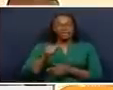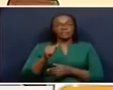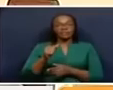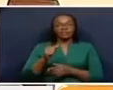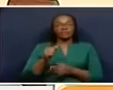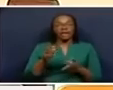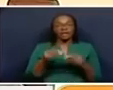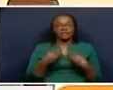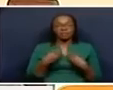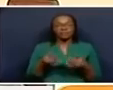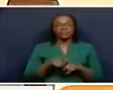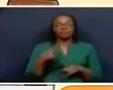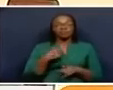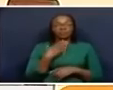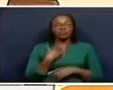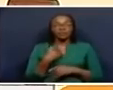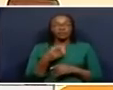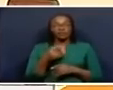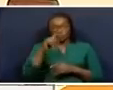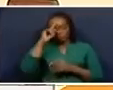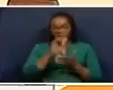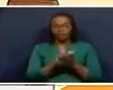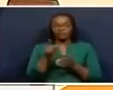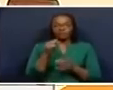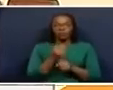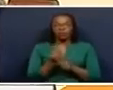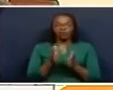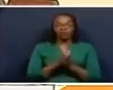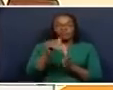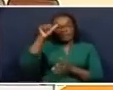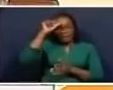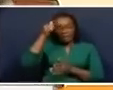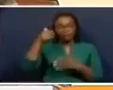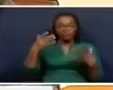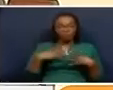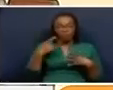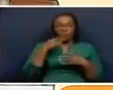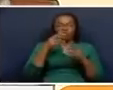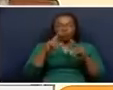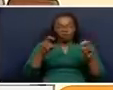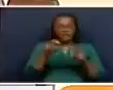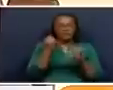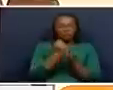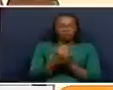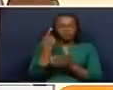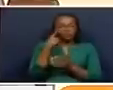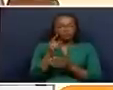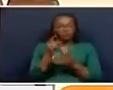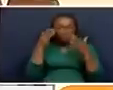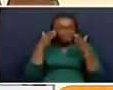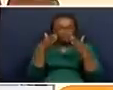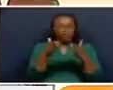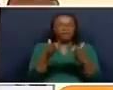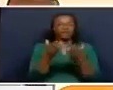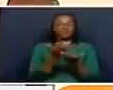I want to believe that we are dealing with rational human beings who are seeking office for the sake of serving Kenyans, and